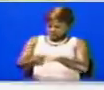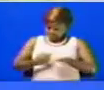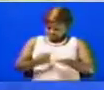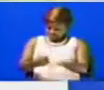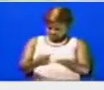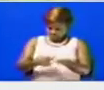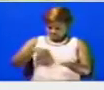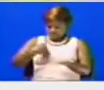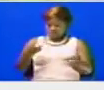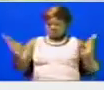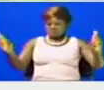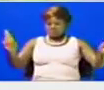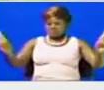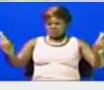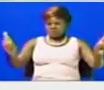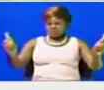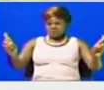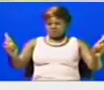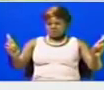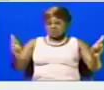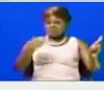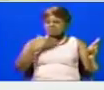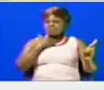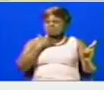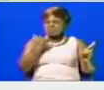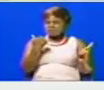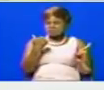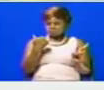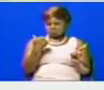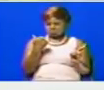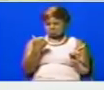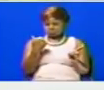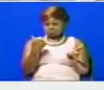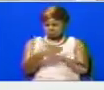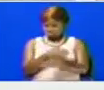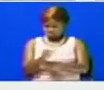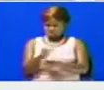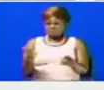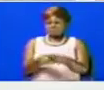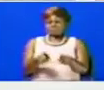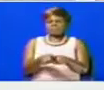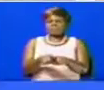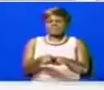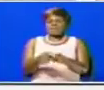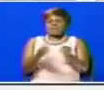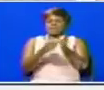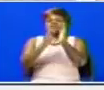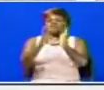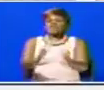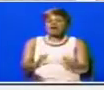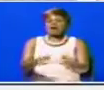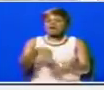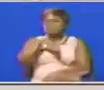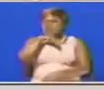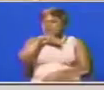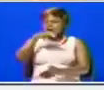we will be ready. If they want to protract it, it will be very protracted. That was NASA Supremo Raila